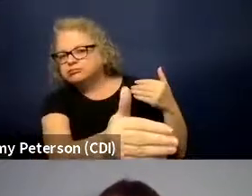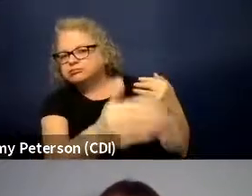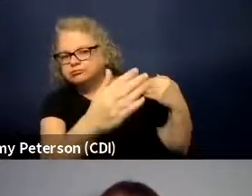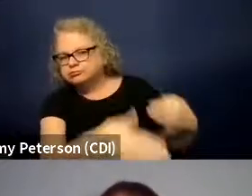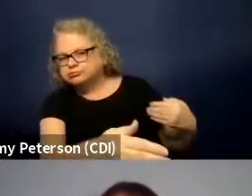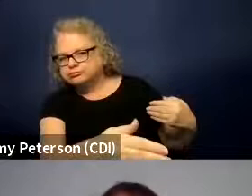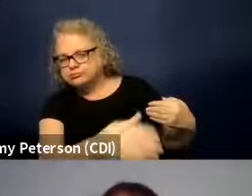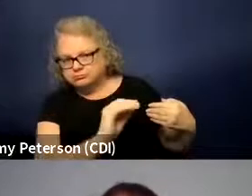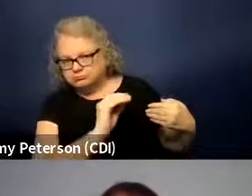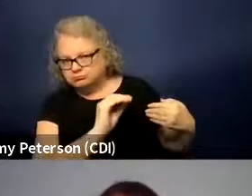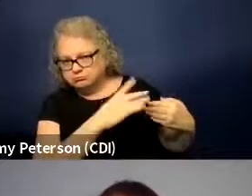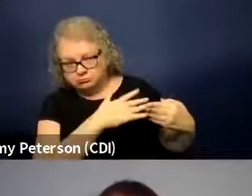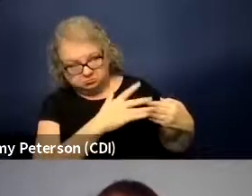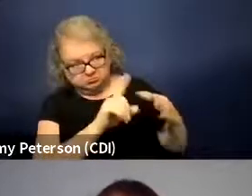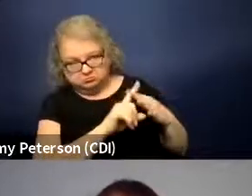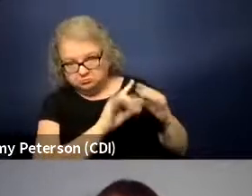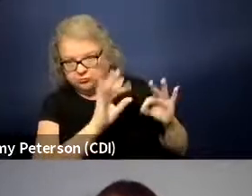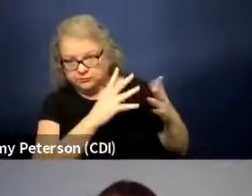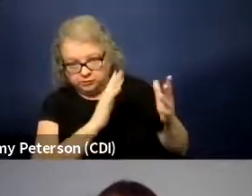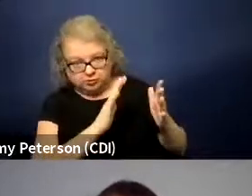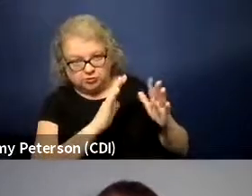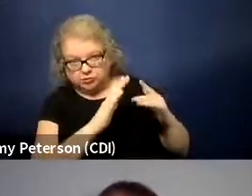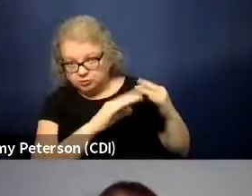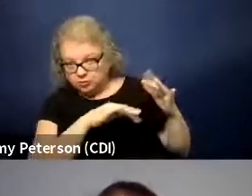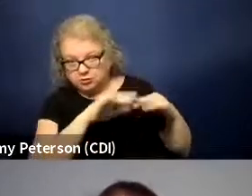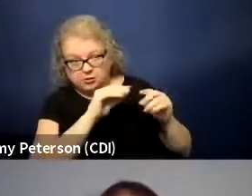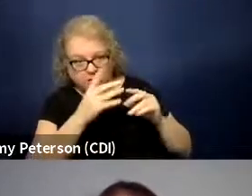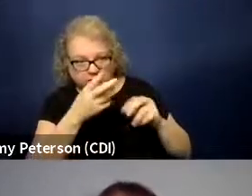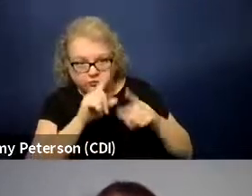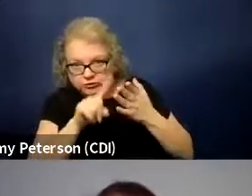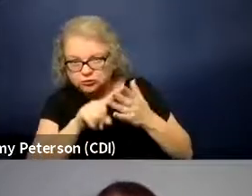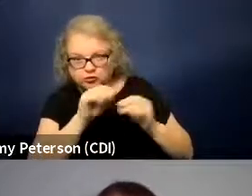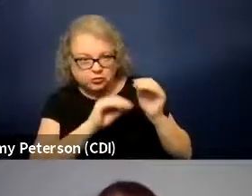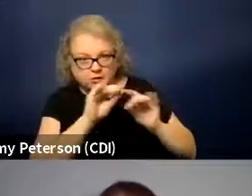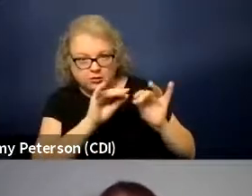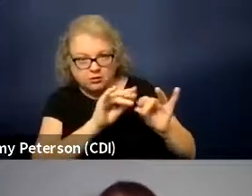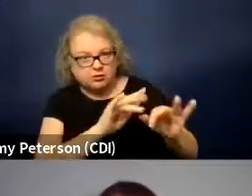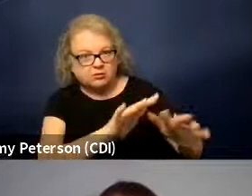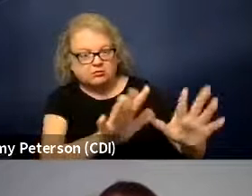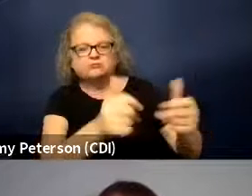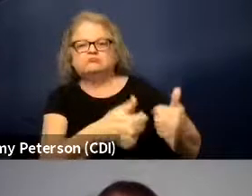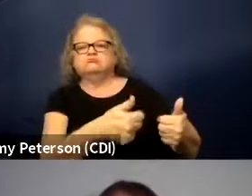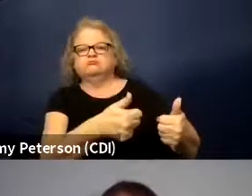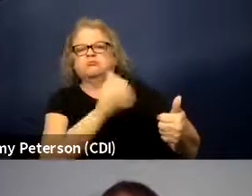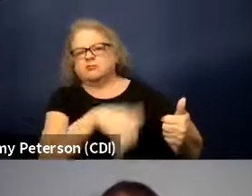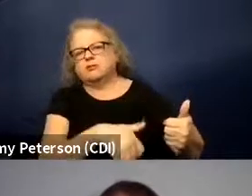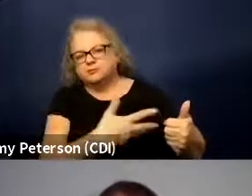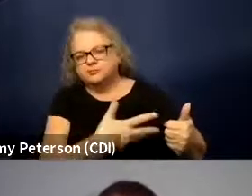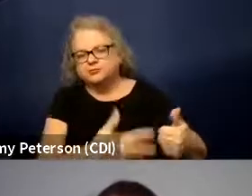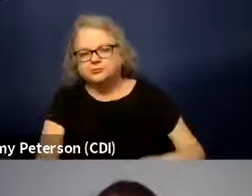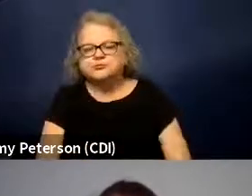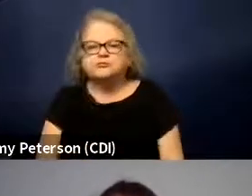early so that more people could benefit. If they did not do that, there may have been hundreds